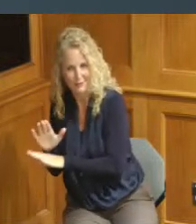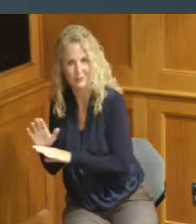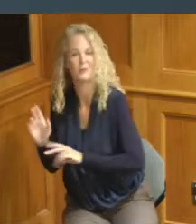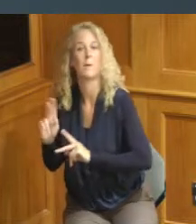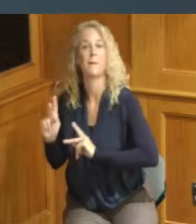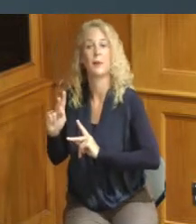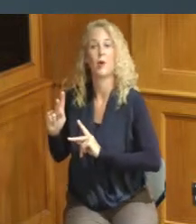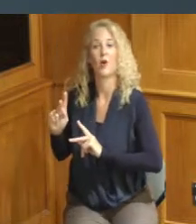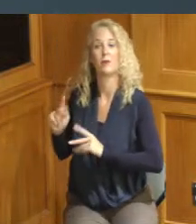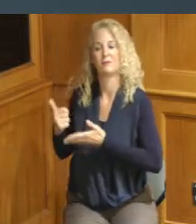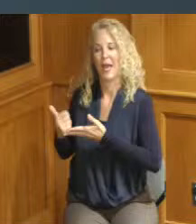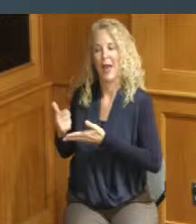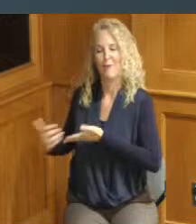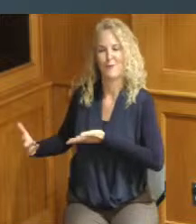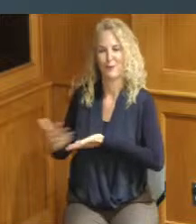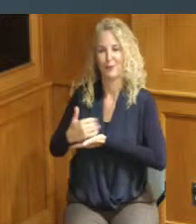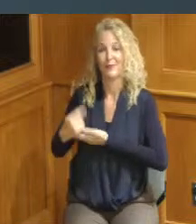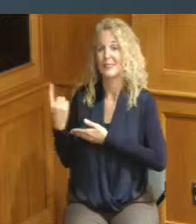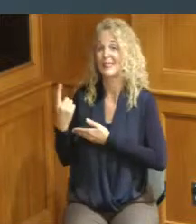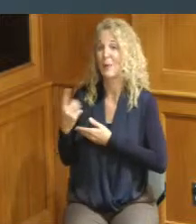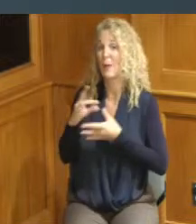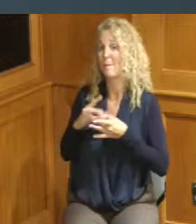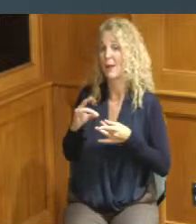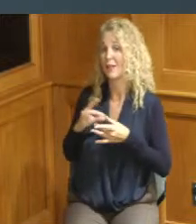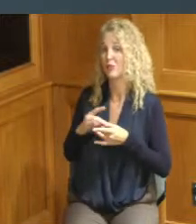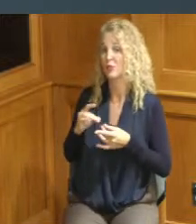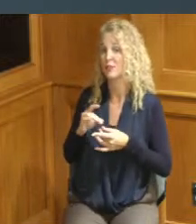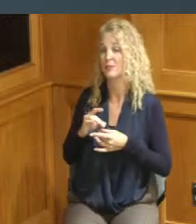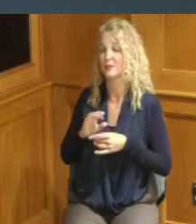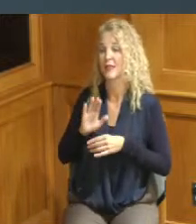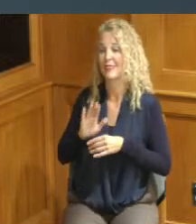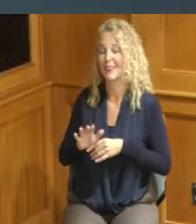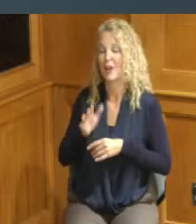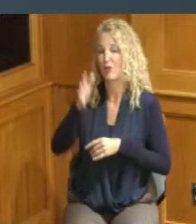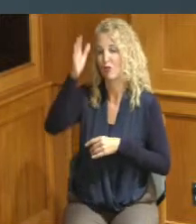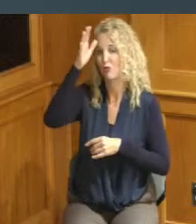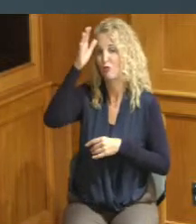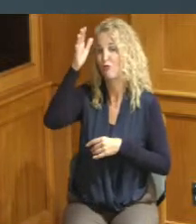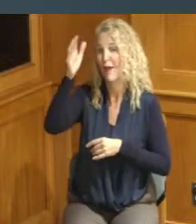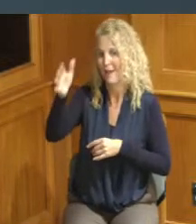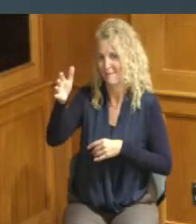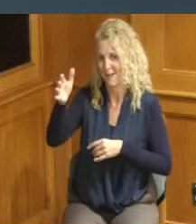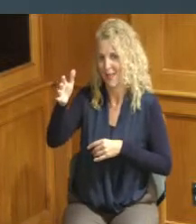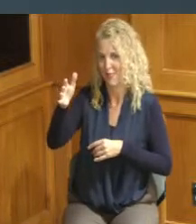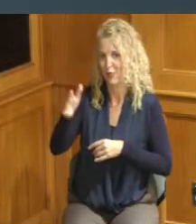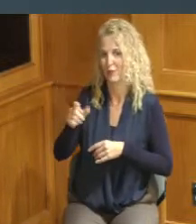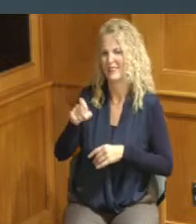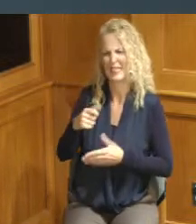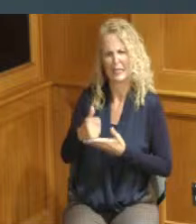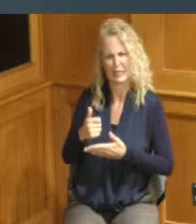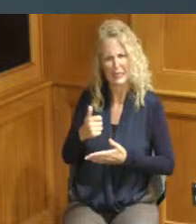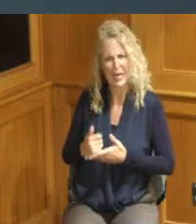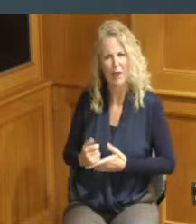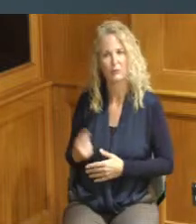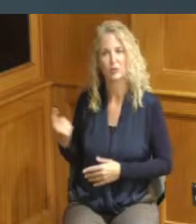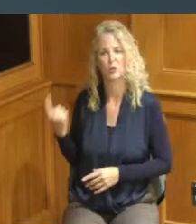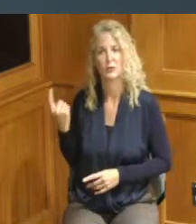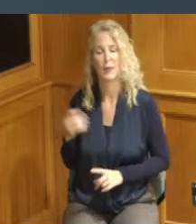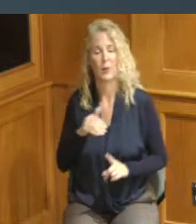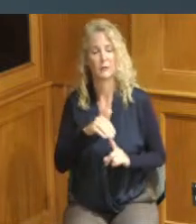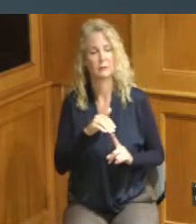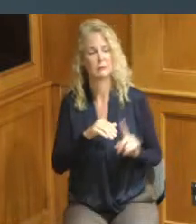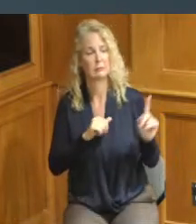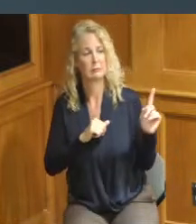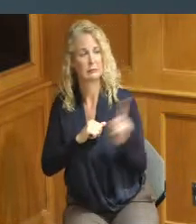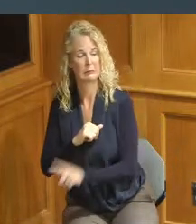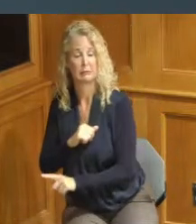get help. Someone told me they sent their grandfather over there who needed some help, and the grandfather called and said,